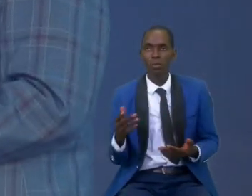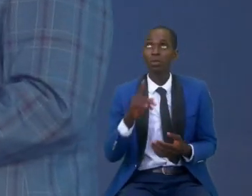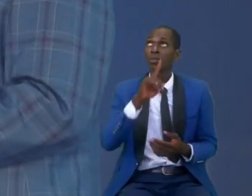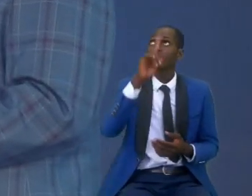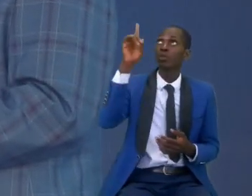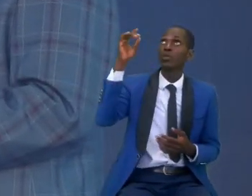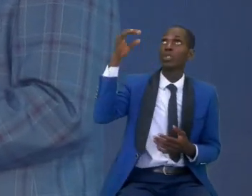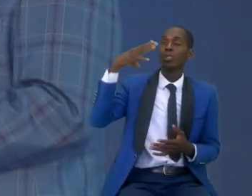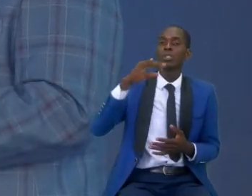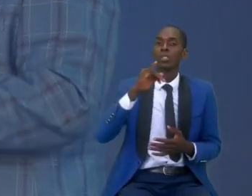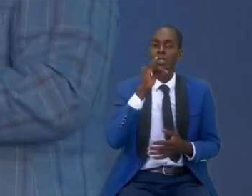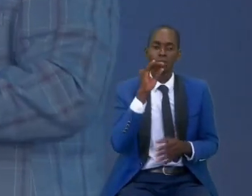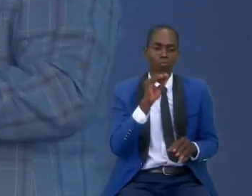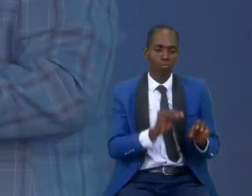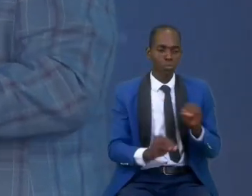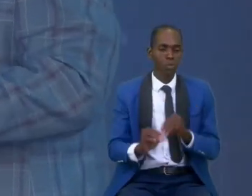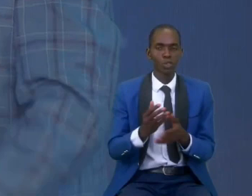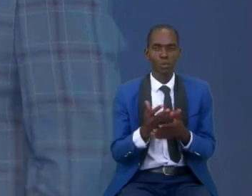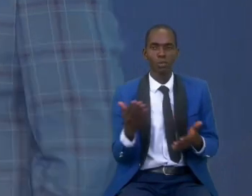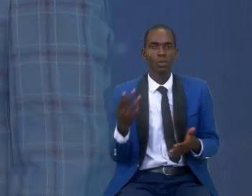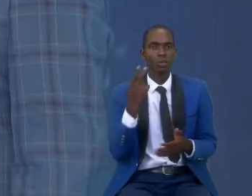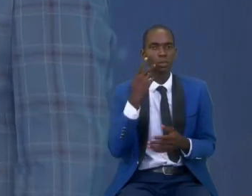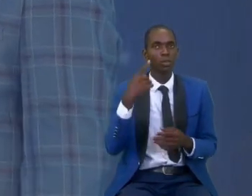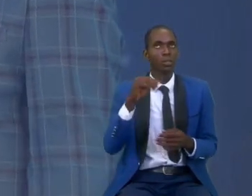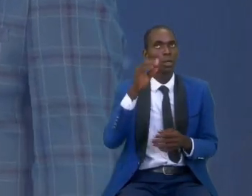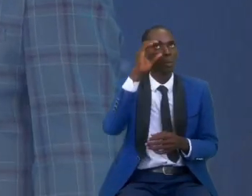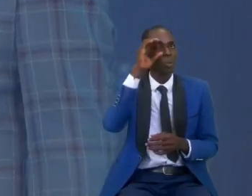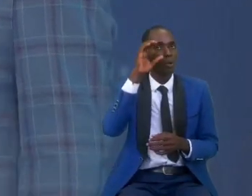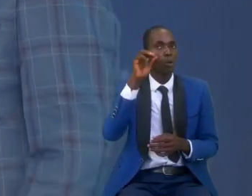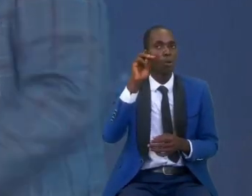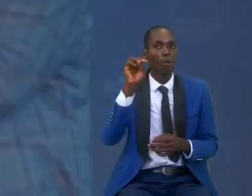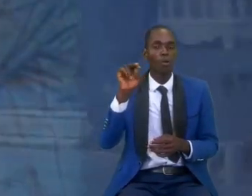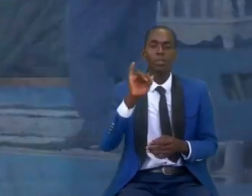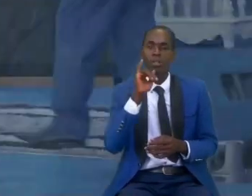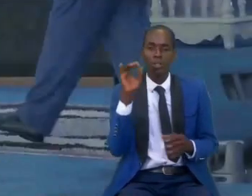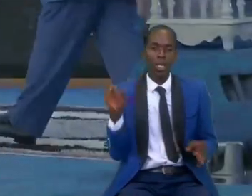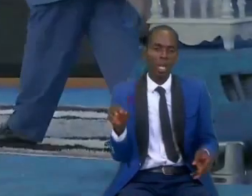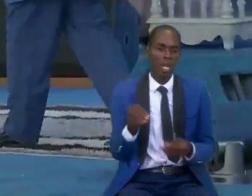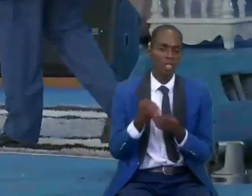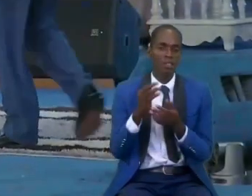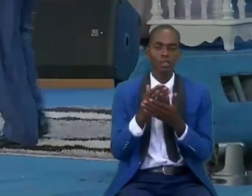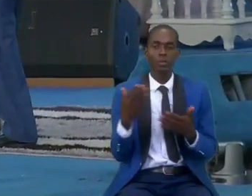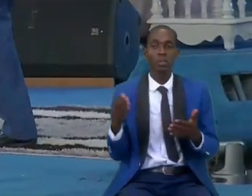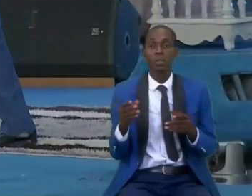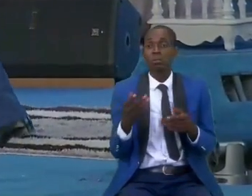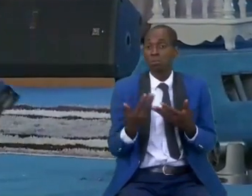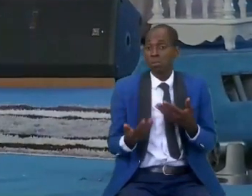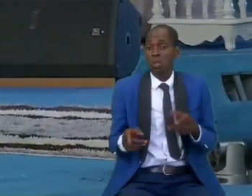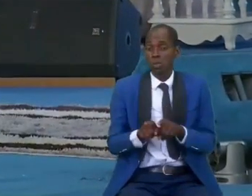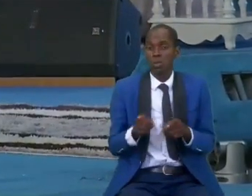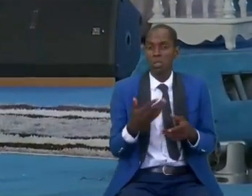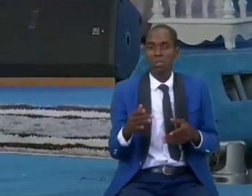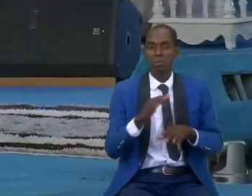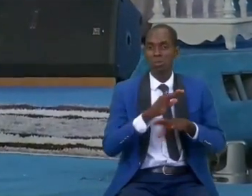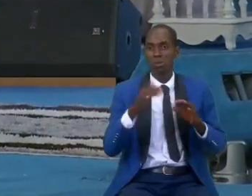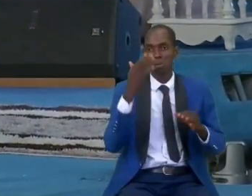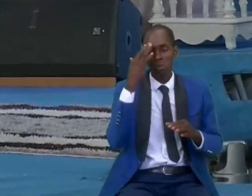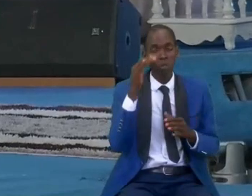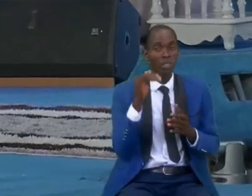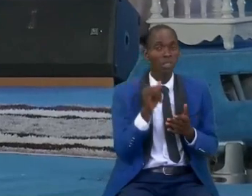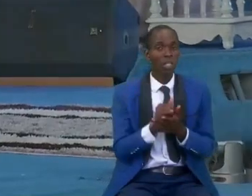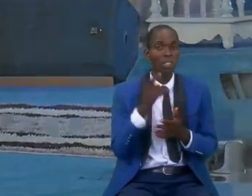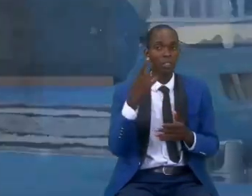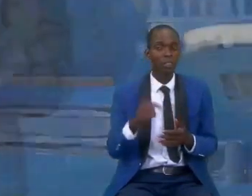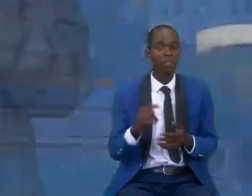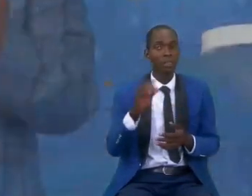it's contributing something. Even things you don't know, that the moon is contributing, all the creatures of